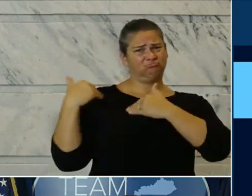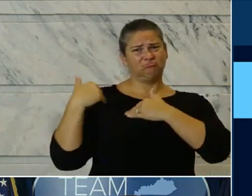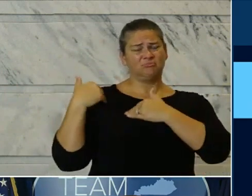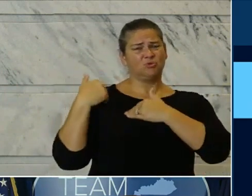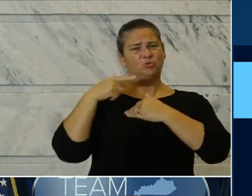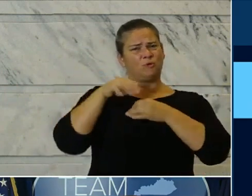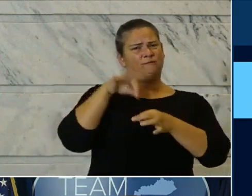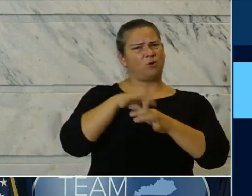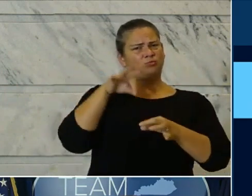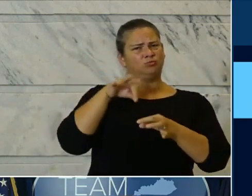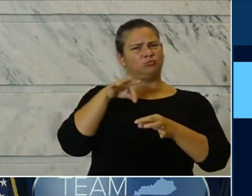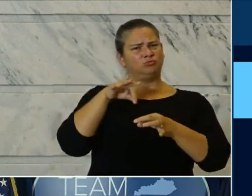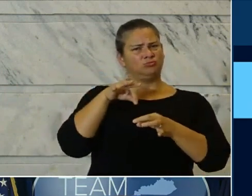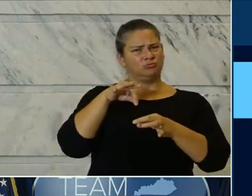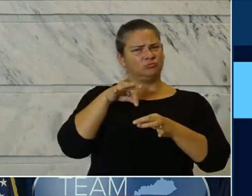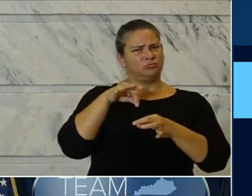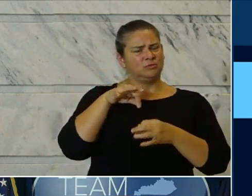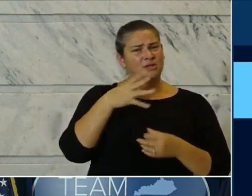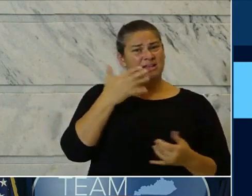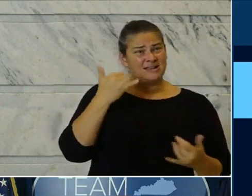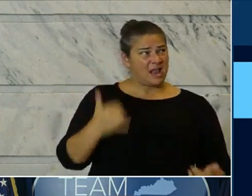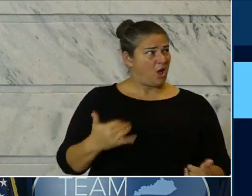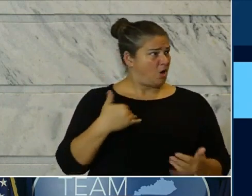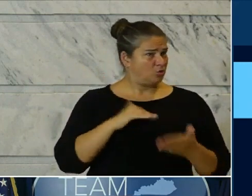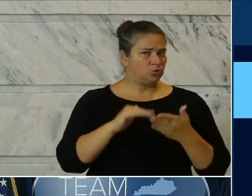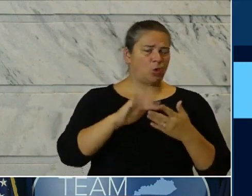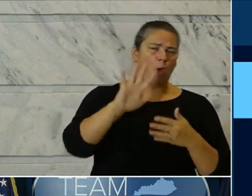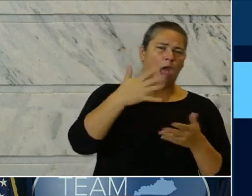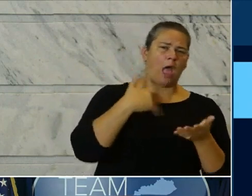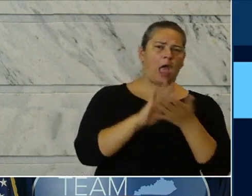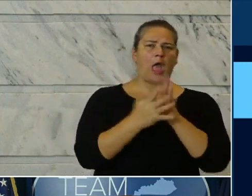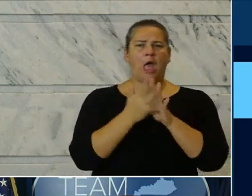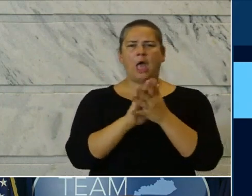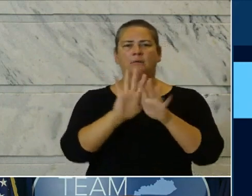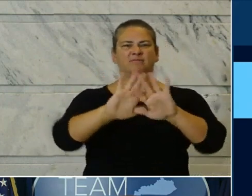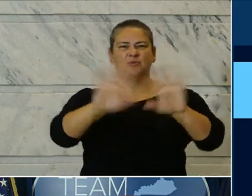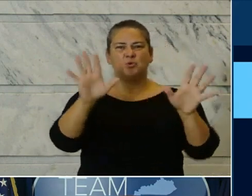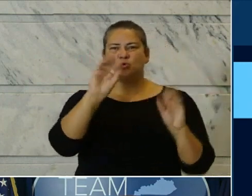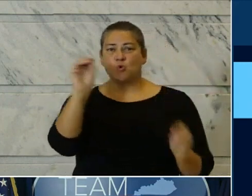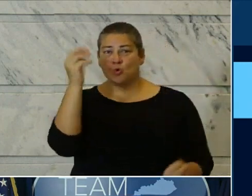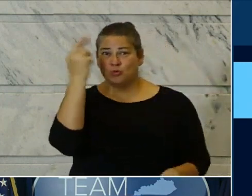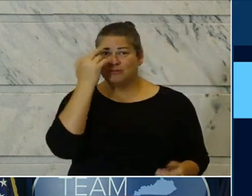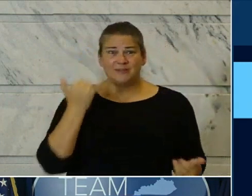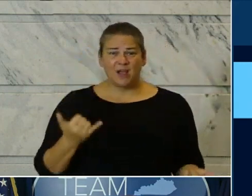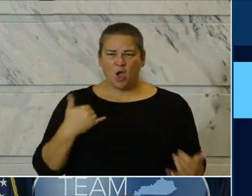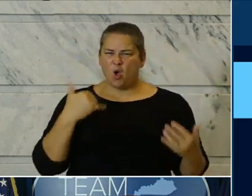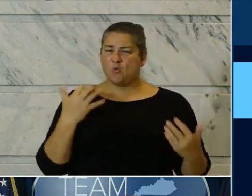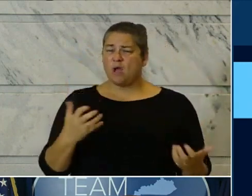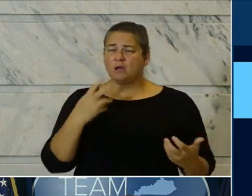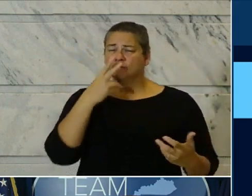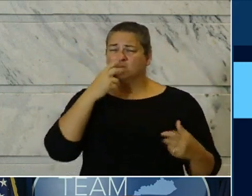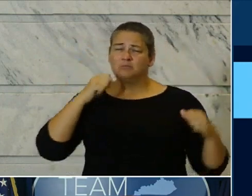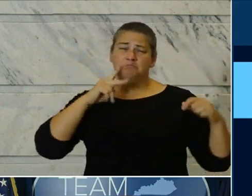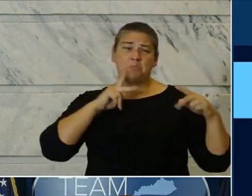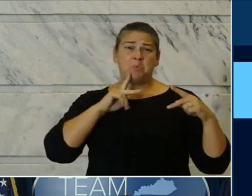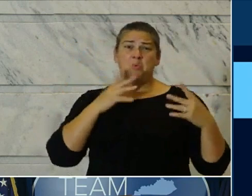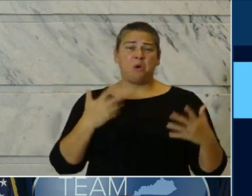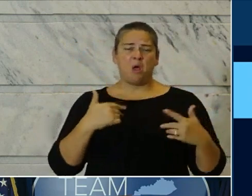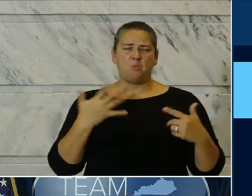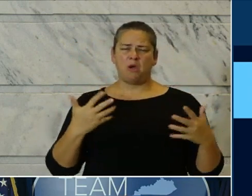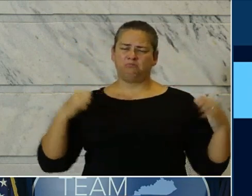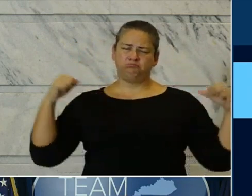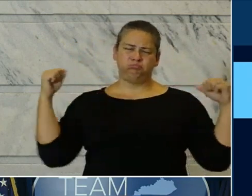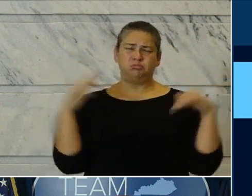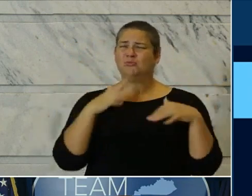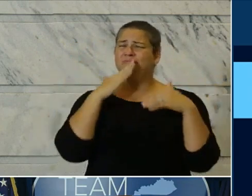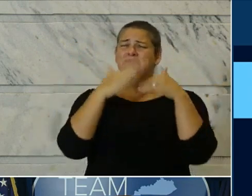less excuses than ever before. I want to see a record turnout. Regardless of how the elections go, I